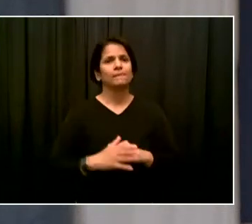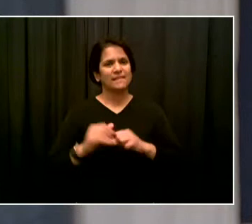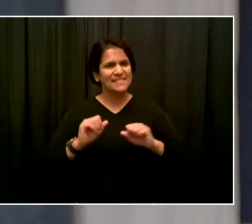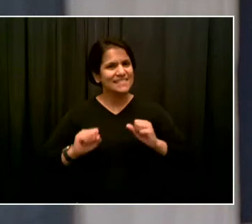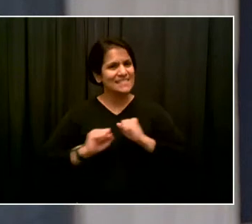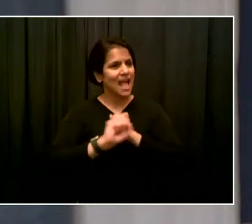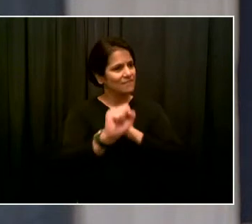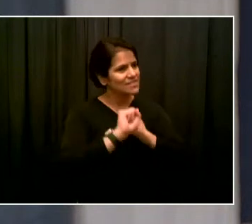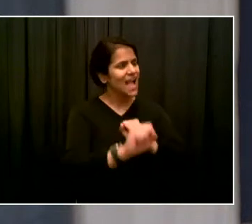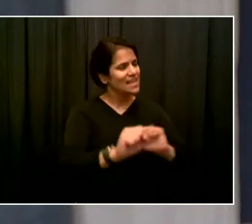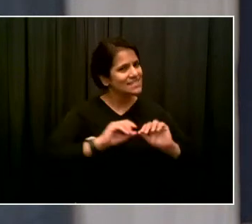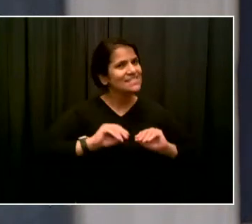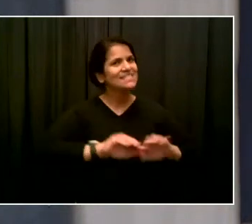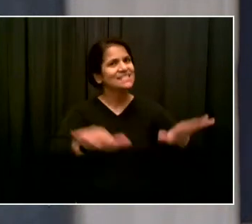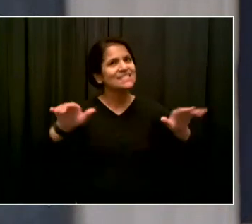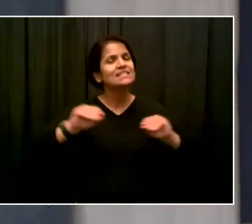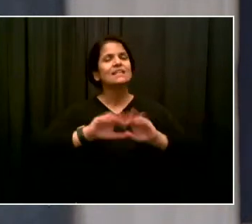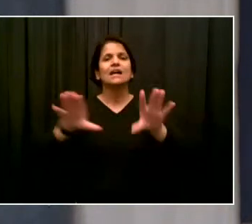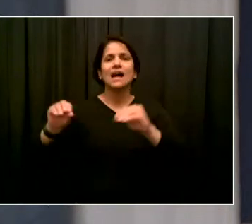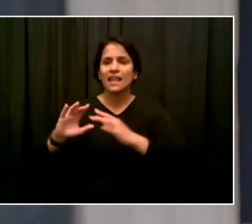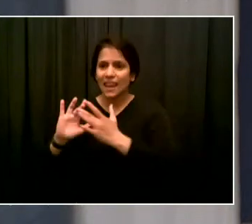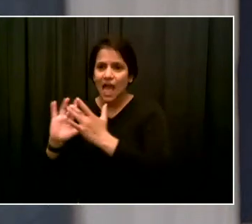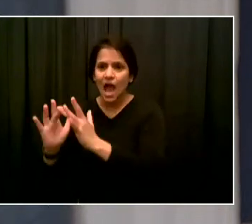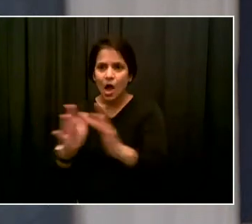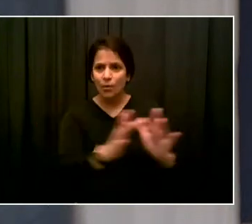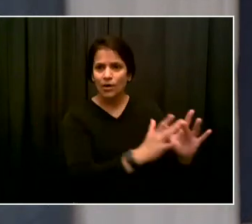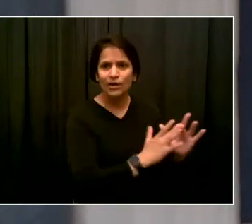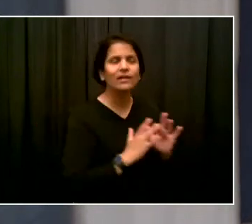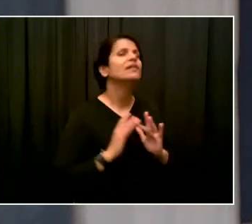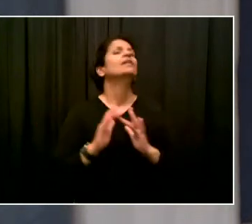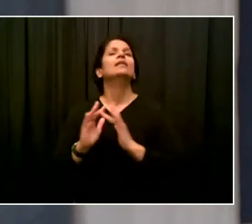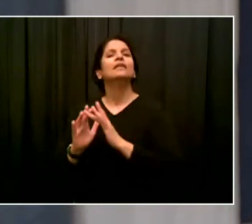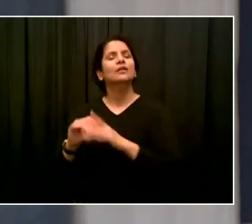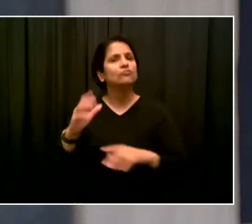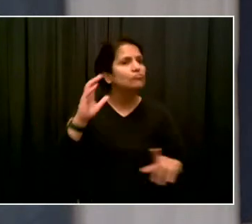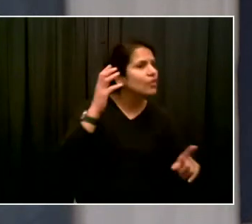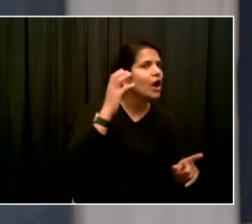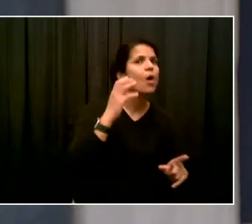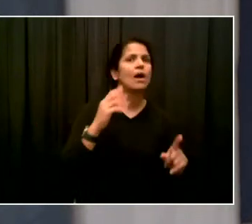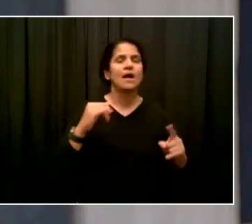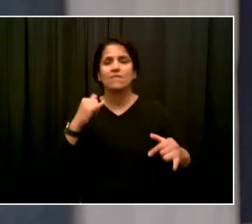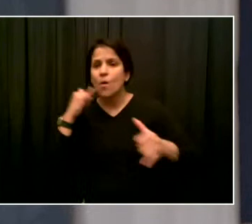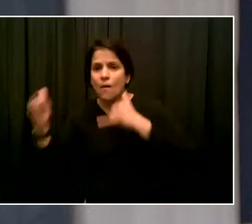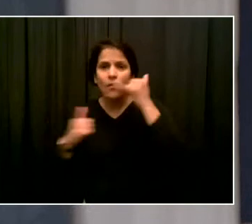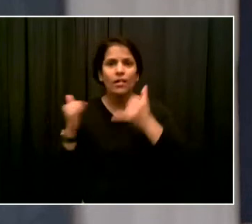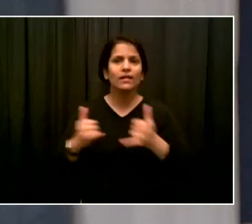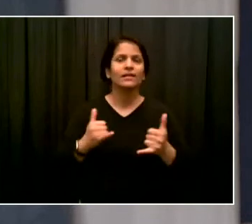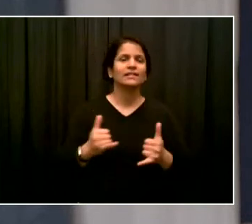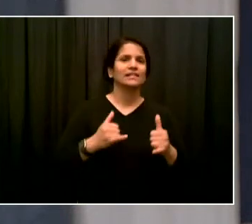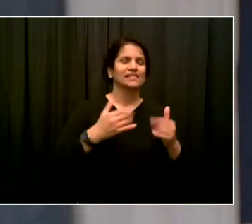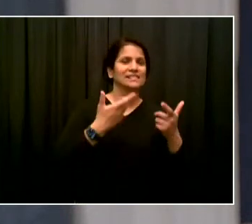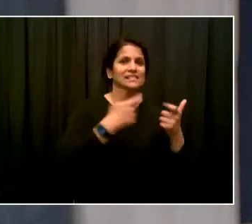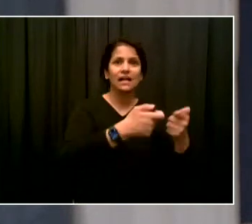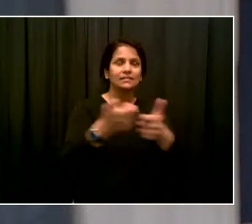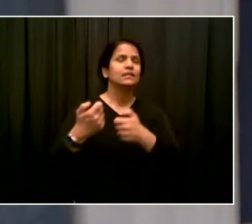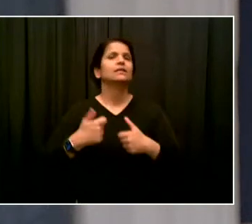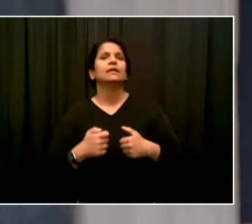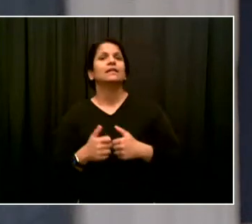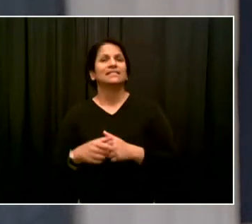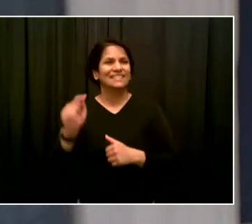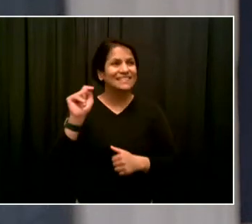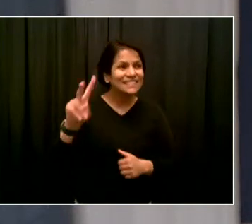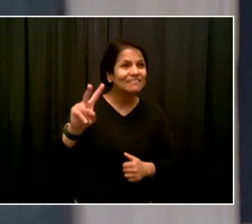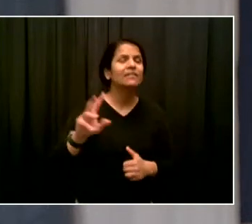upcoming June primary, with an emphasis on language access. This will include TV and radio, print and